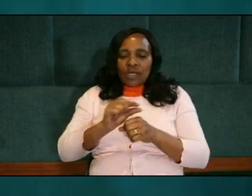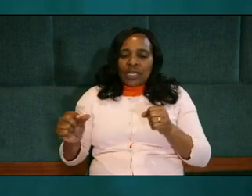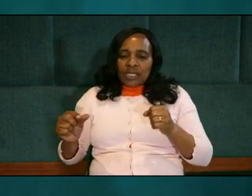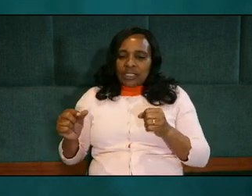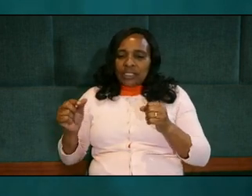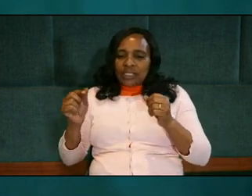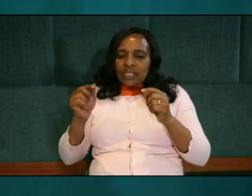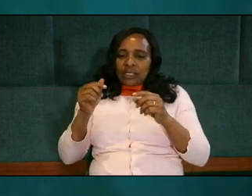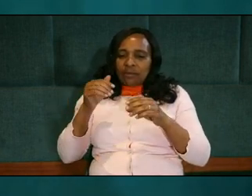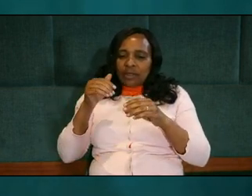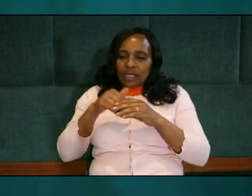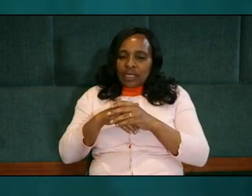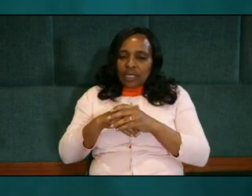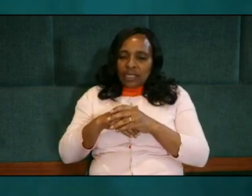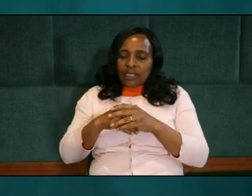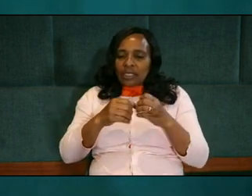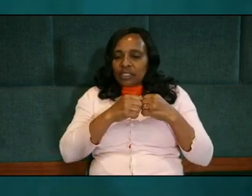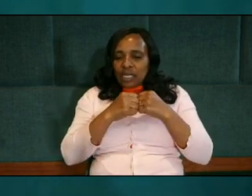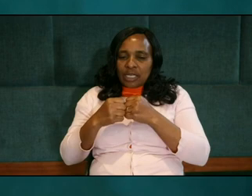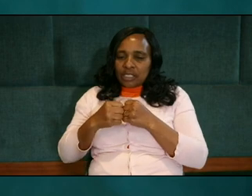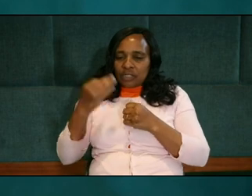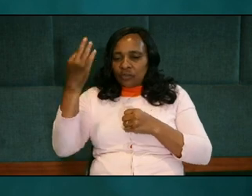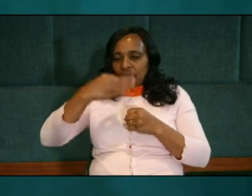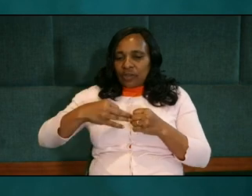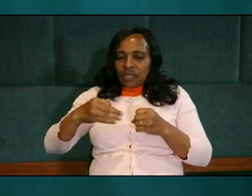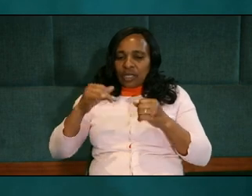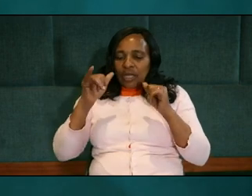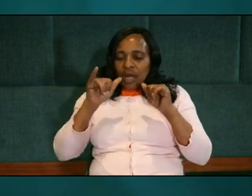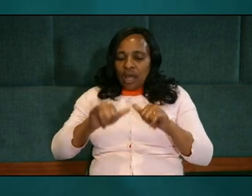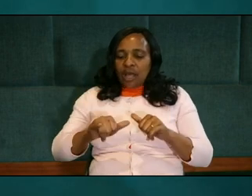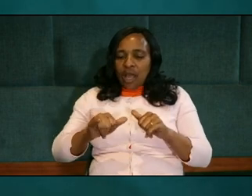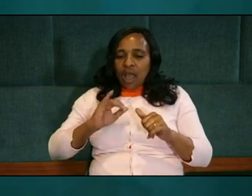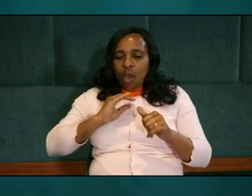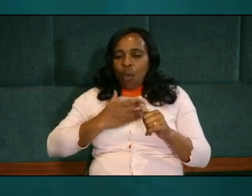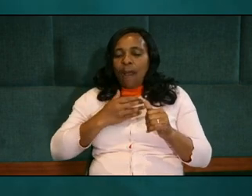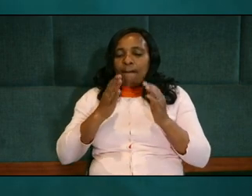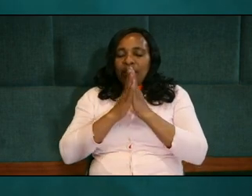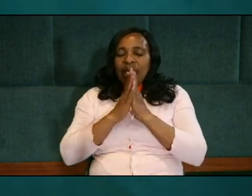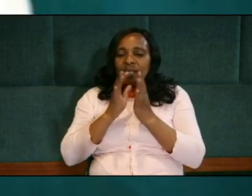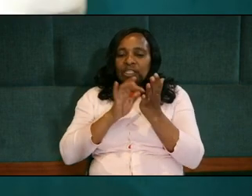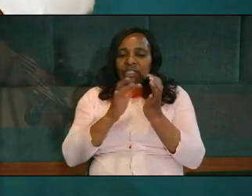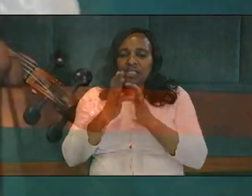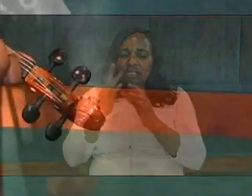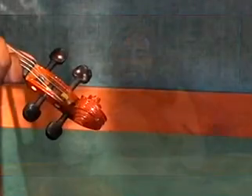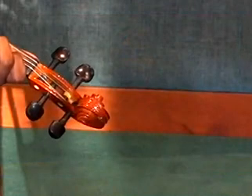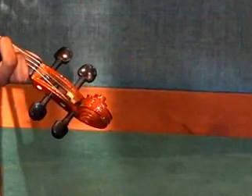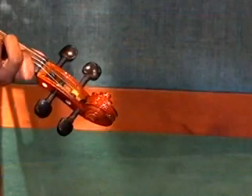overcome the giants that we face. This is our prayer in Jesus' name. Amen.